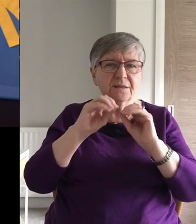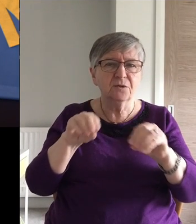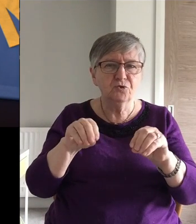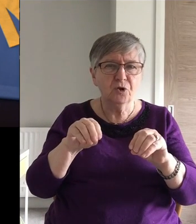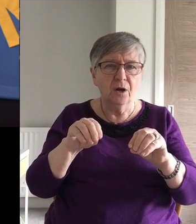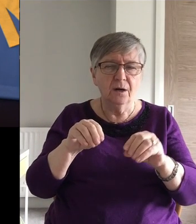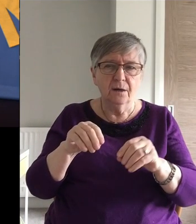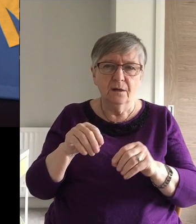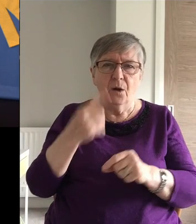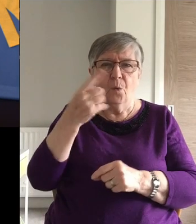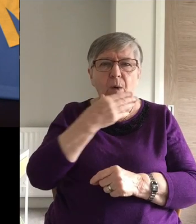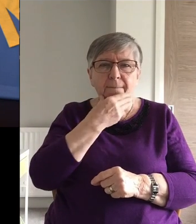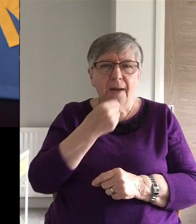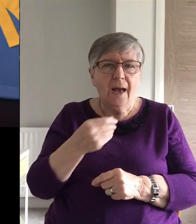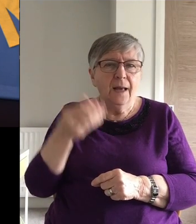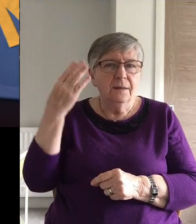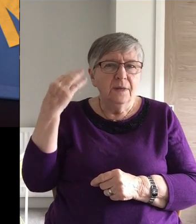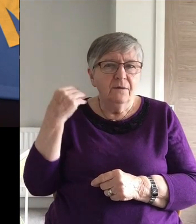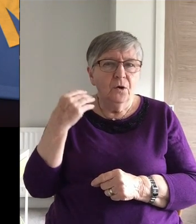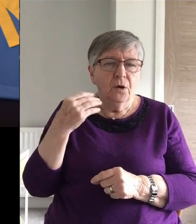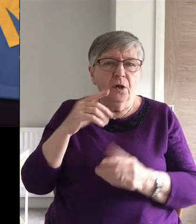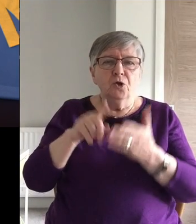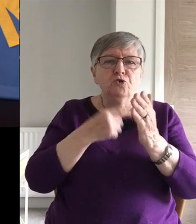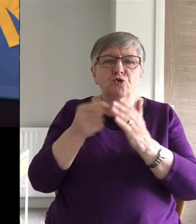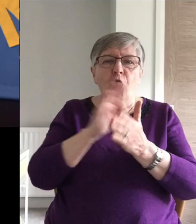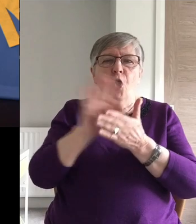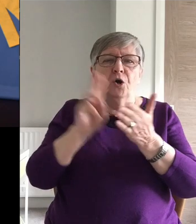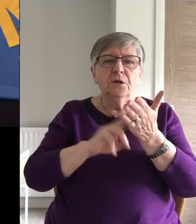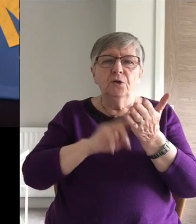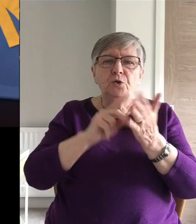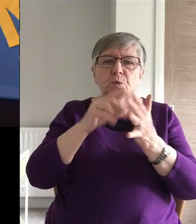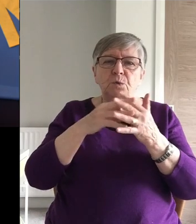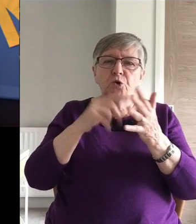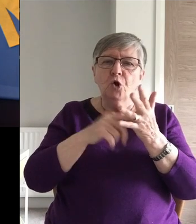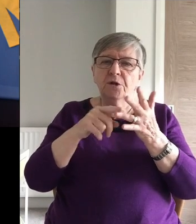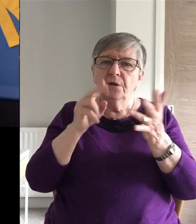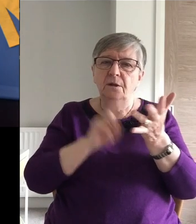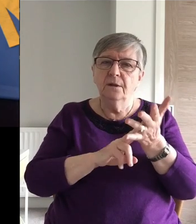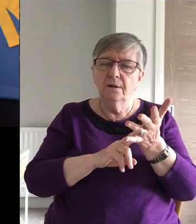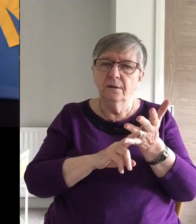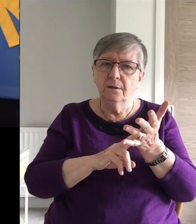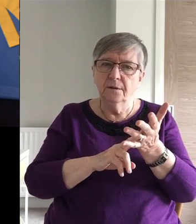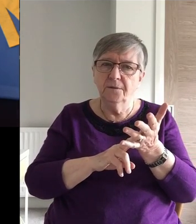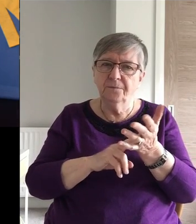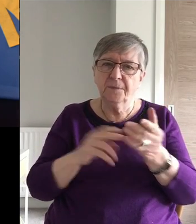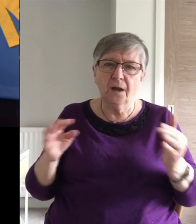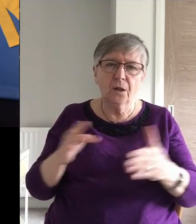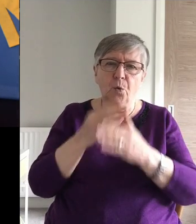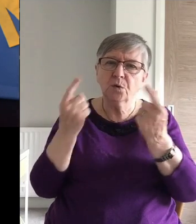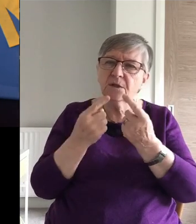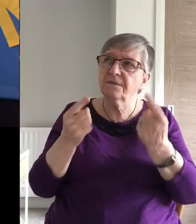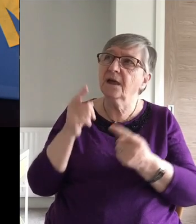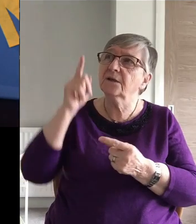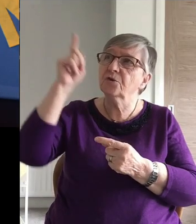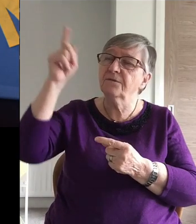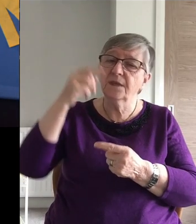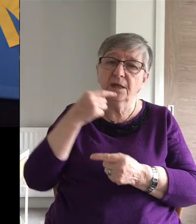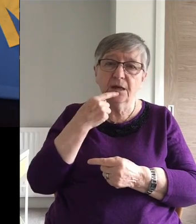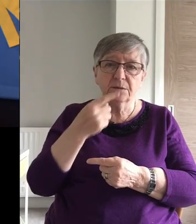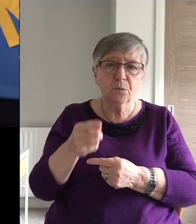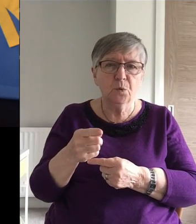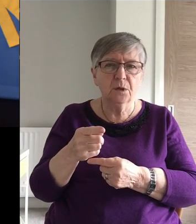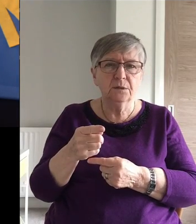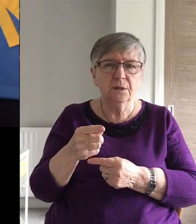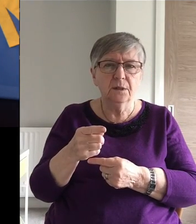on that, quoting from the hymn writer John Newton, who wrote Glorious Things Have Thee Are Spoken and wrote Amazing